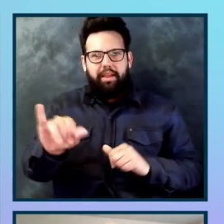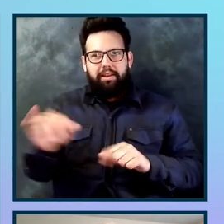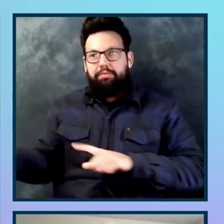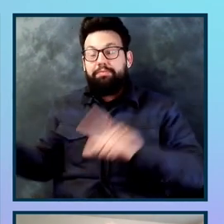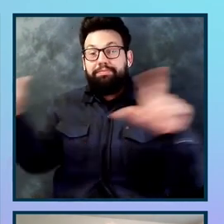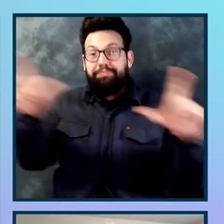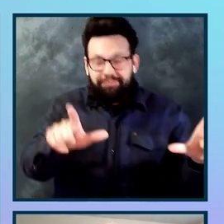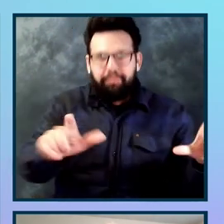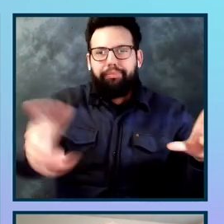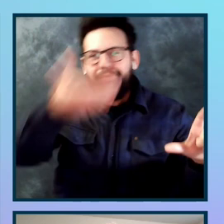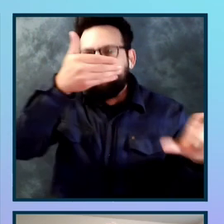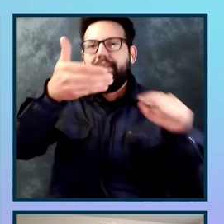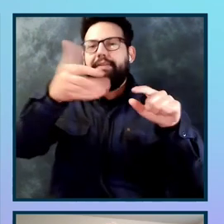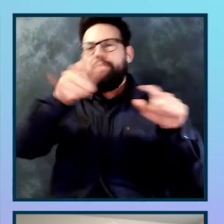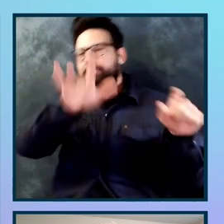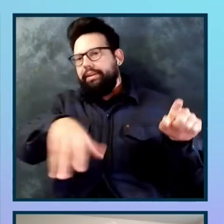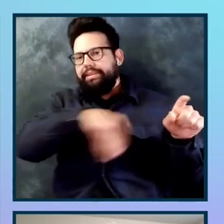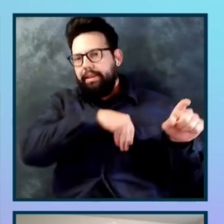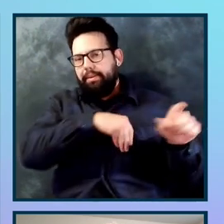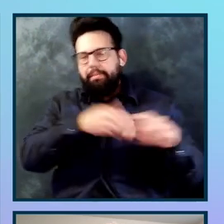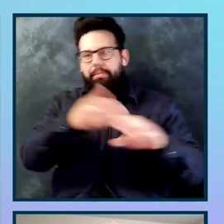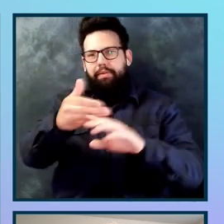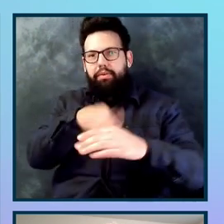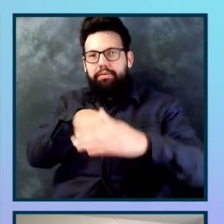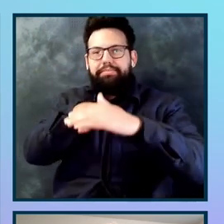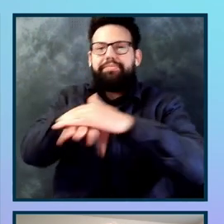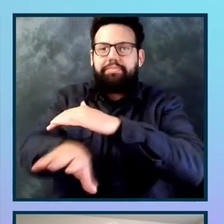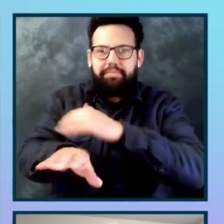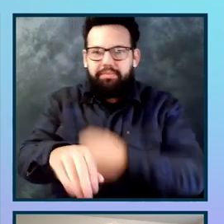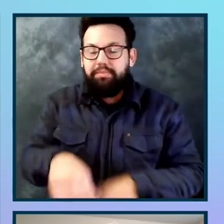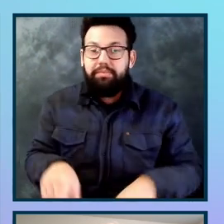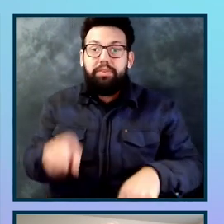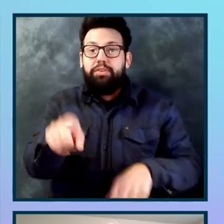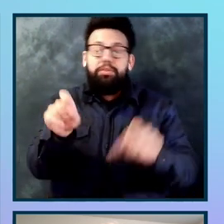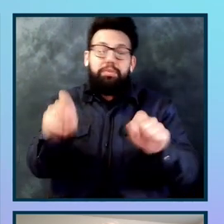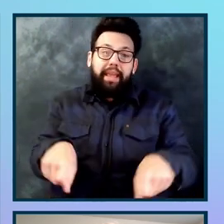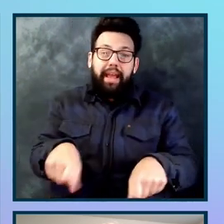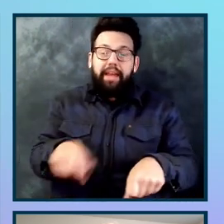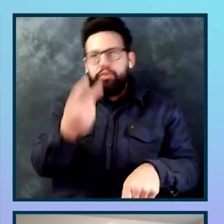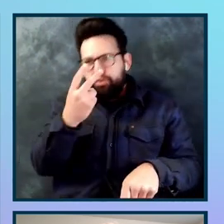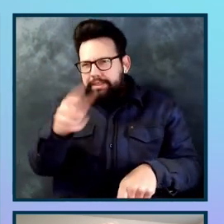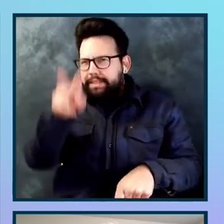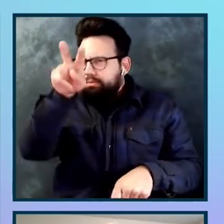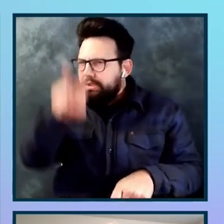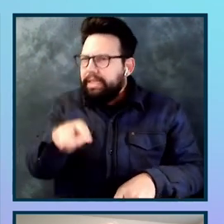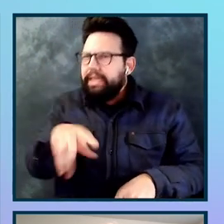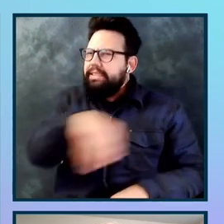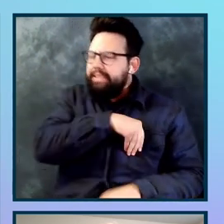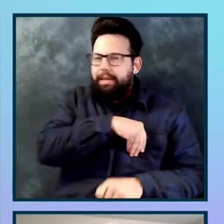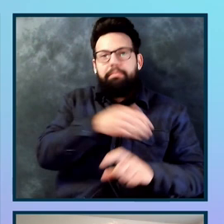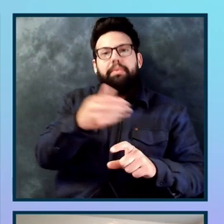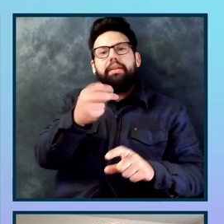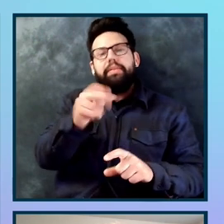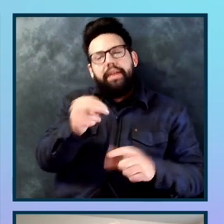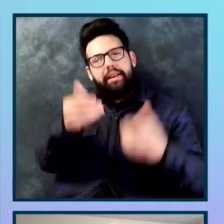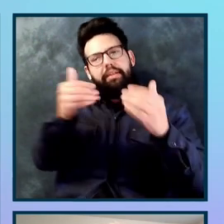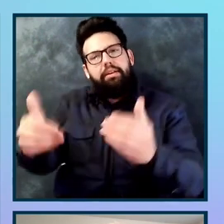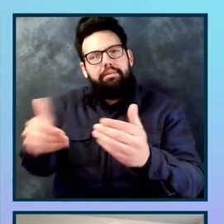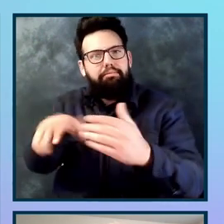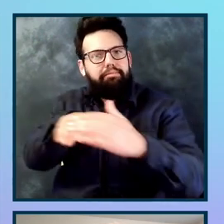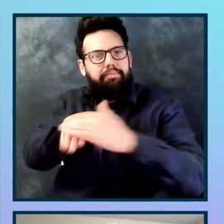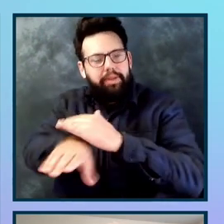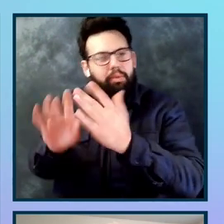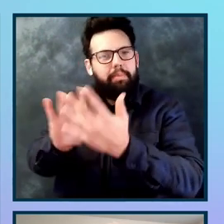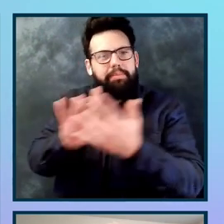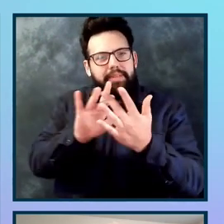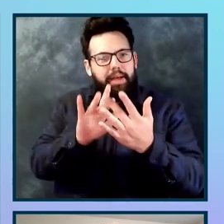It's very useful. You can make an informed choice and then you continue on your way. With these accessibility overlays, though, I don't really know the choice I'm